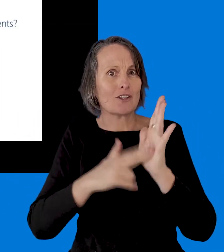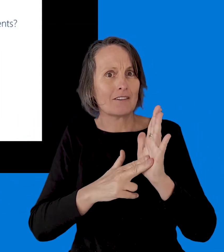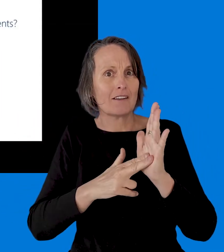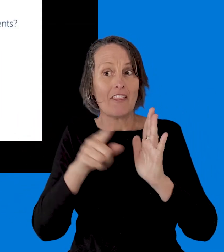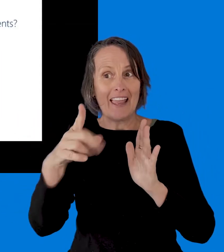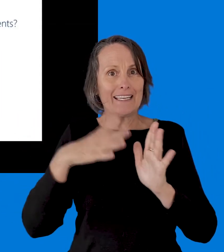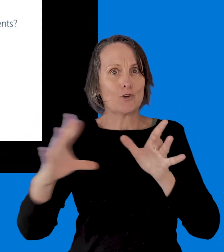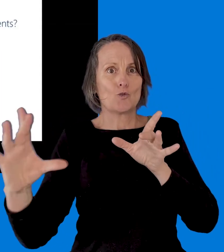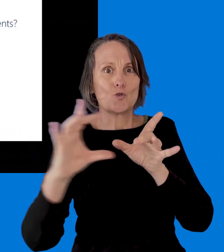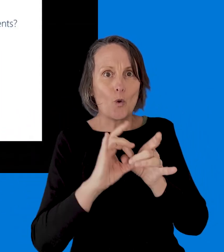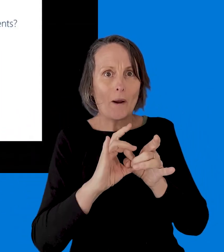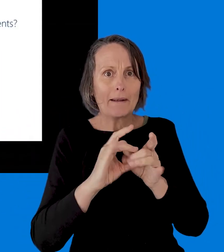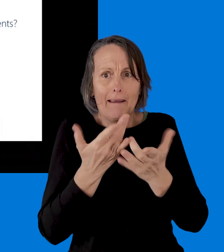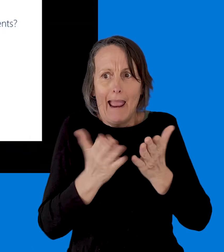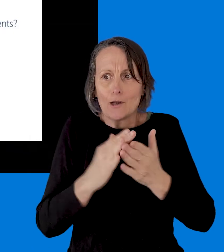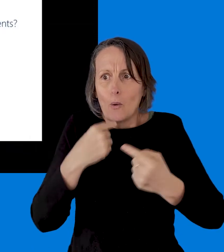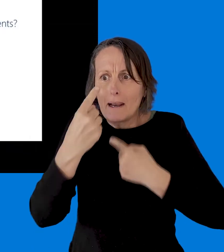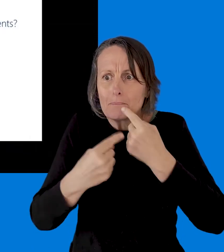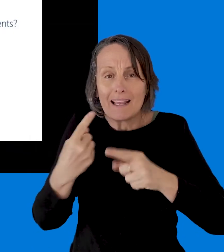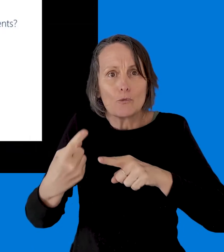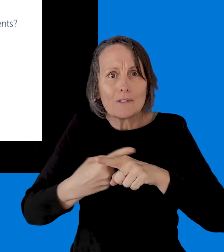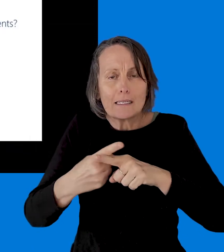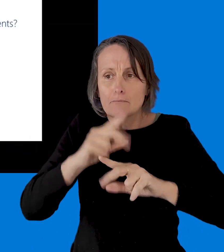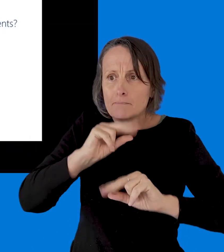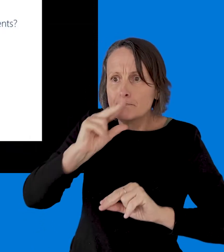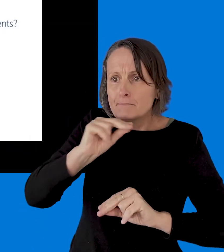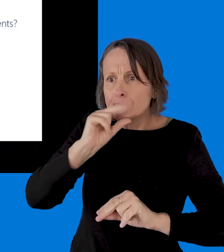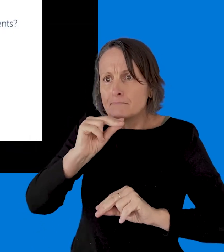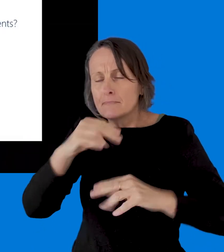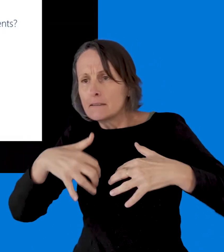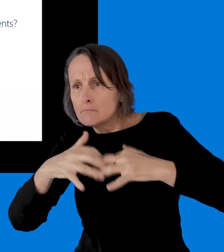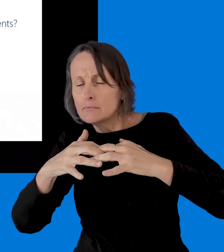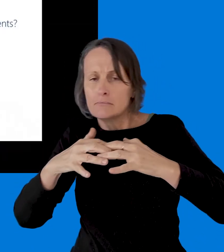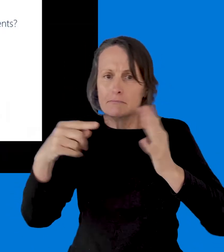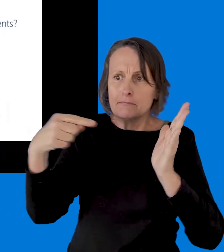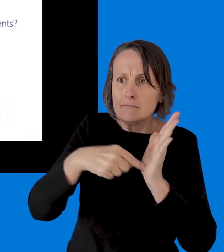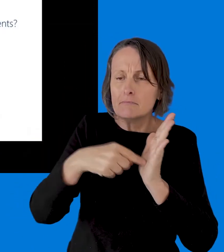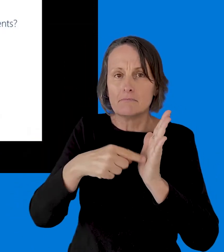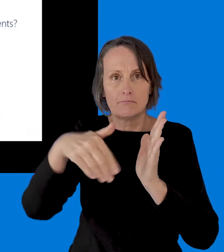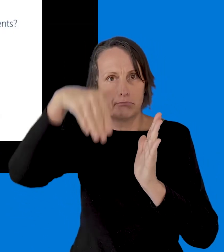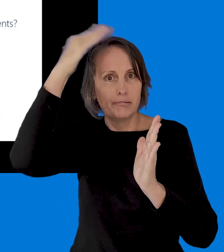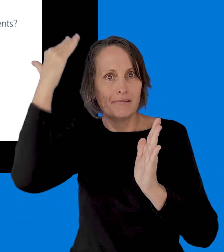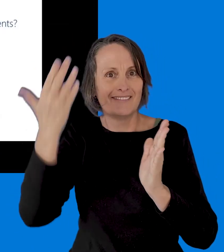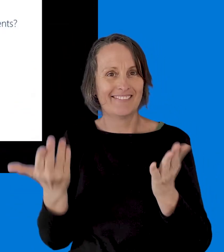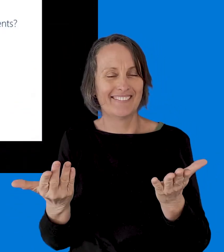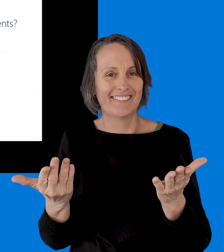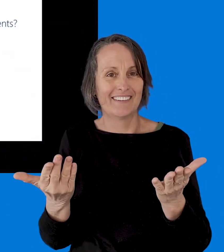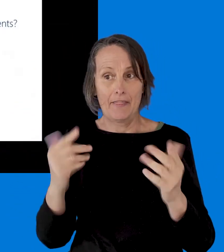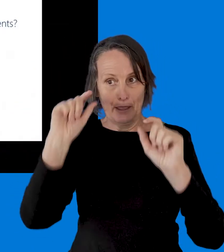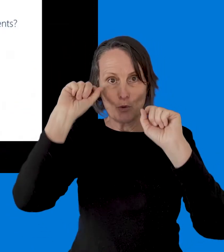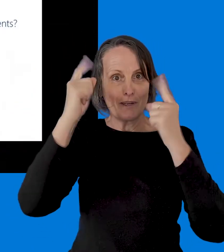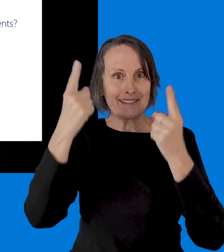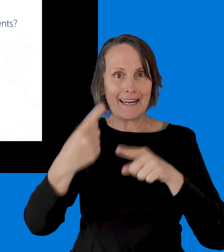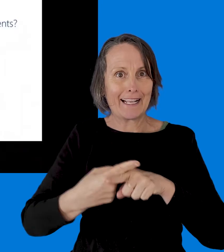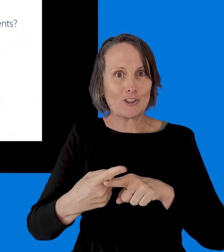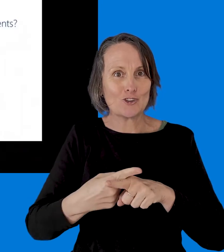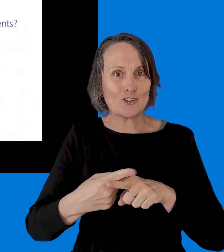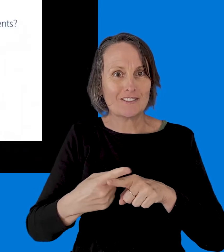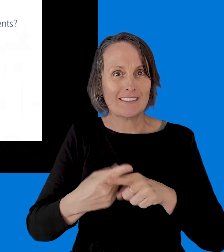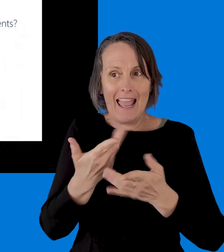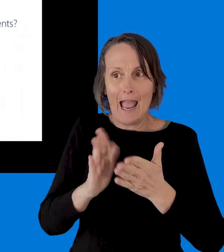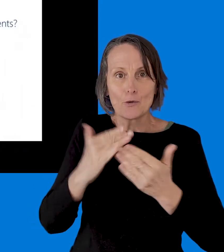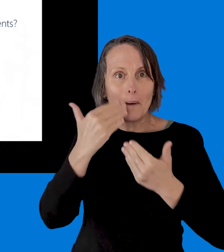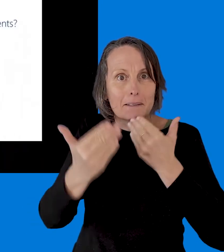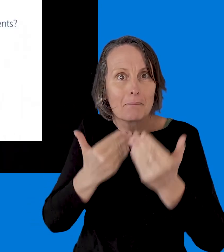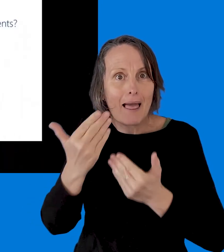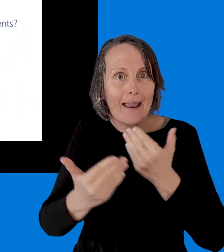of the problem is that they have to join this. They have to figure out how to use their device to join the session in their language, but they don't understand